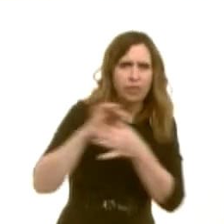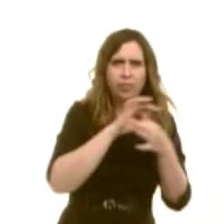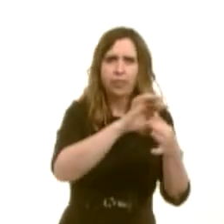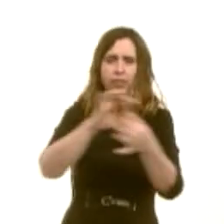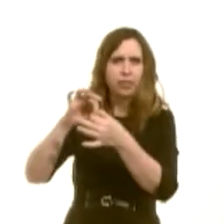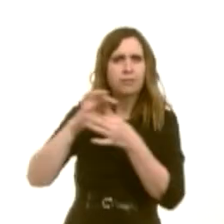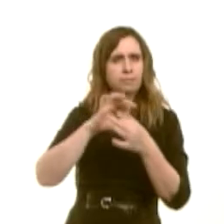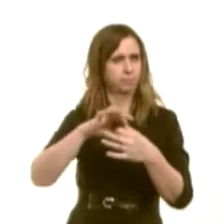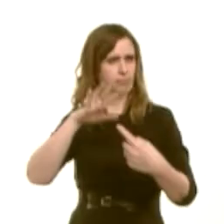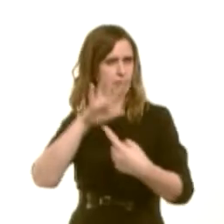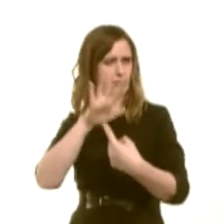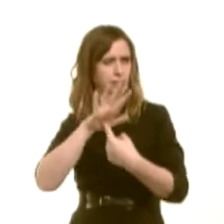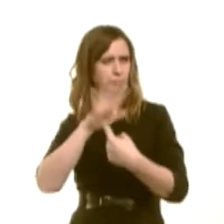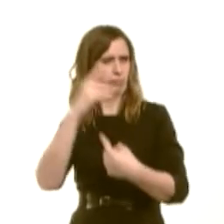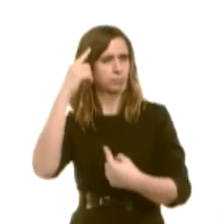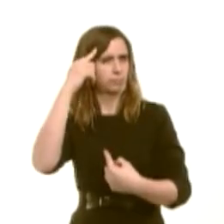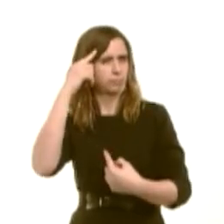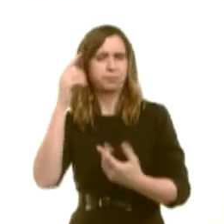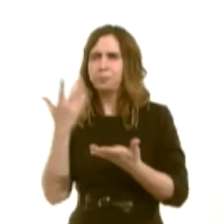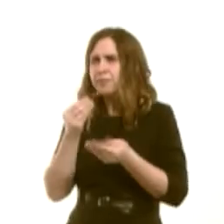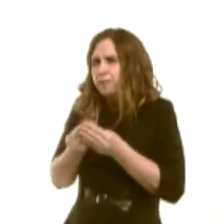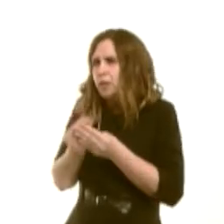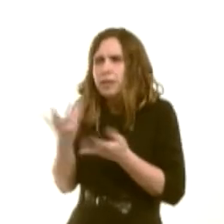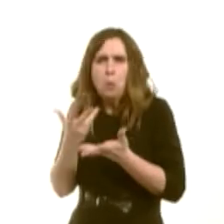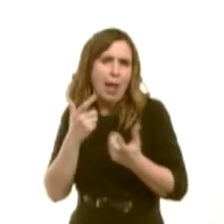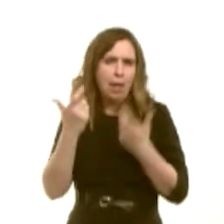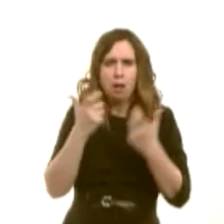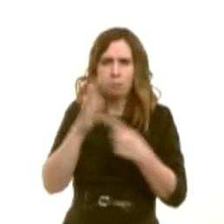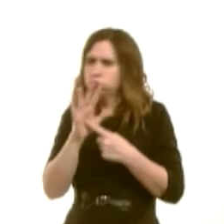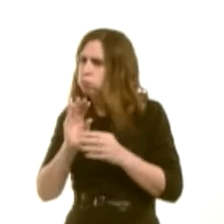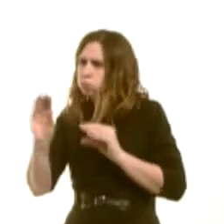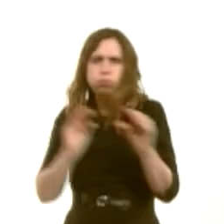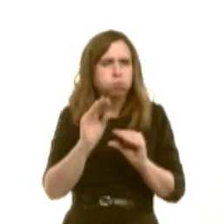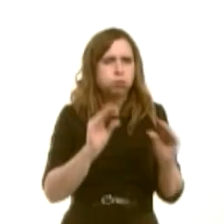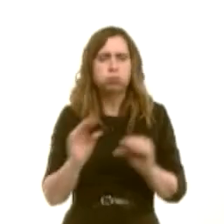it's very important to prioritise where that funding goes. Question 4, Nick Ramsey.